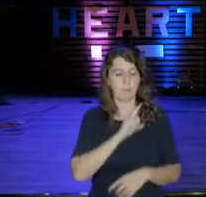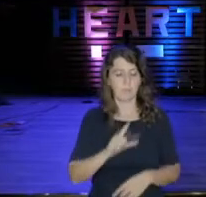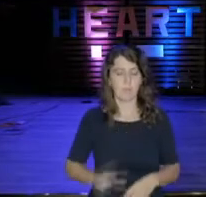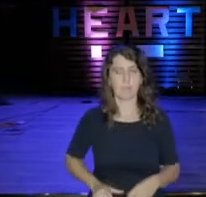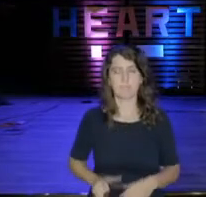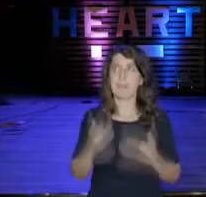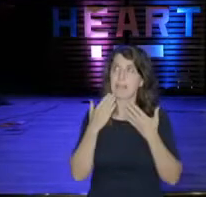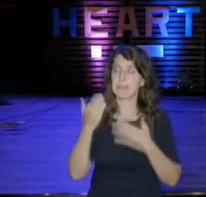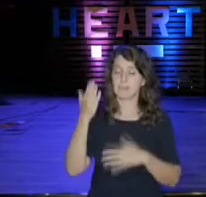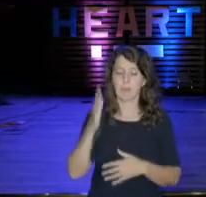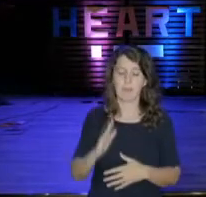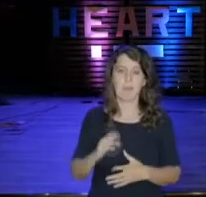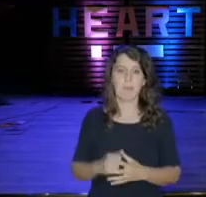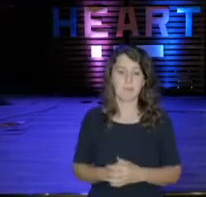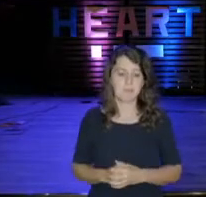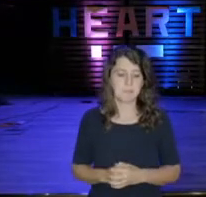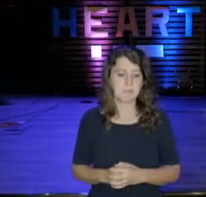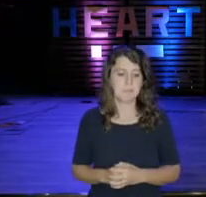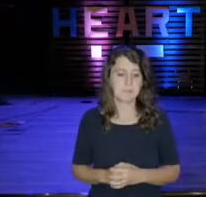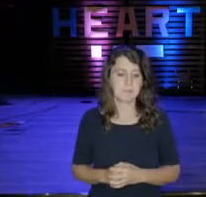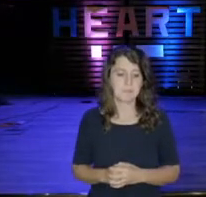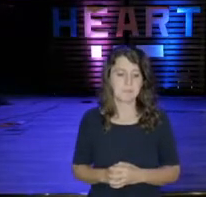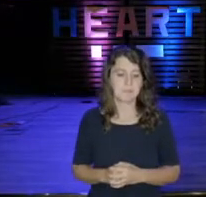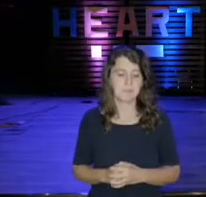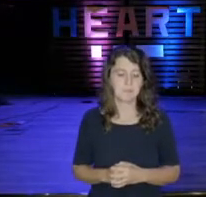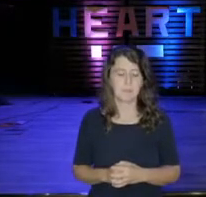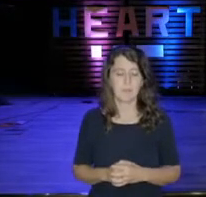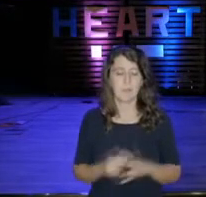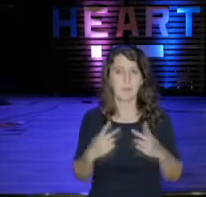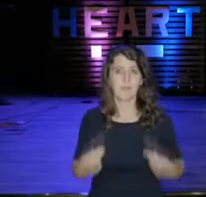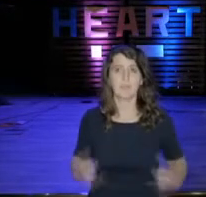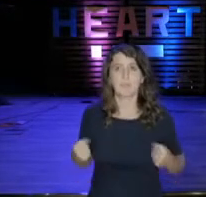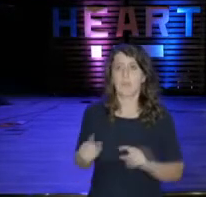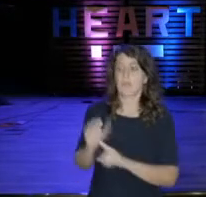And it speaks, you know, they're trying to trap him.